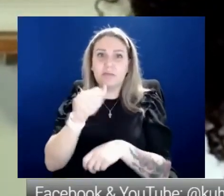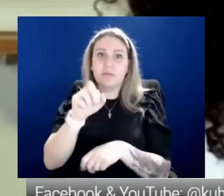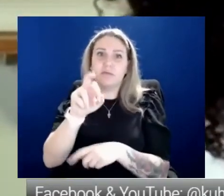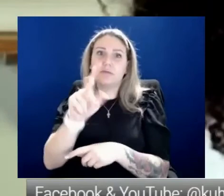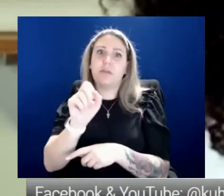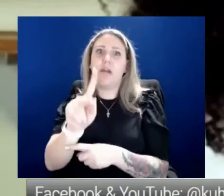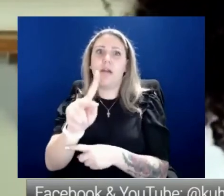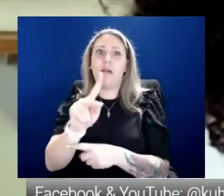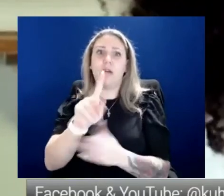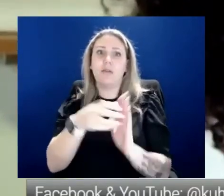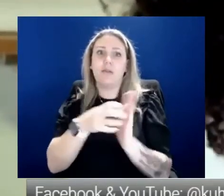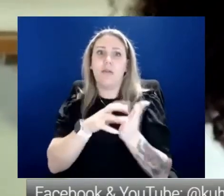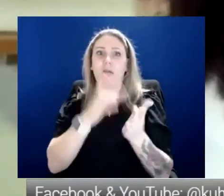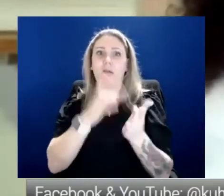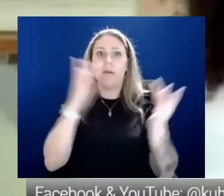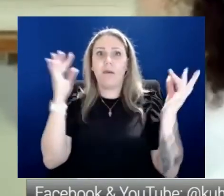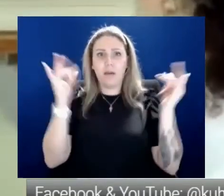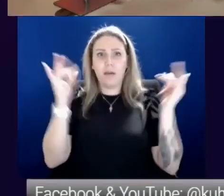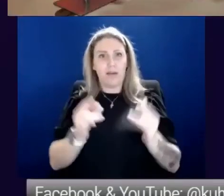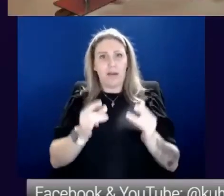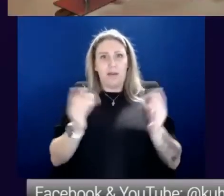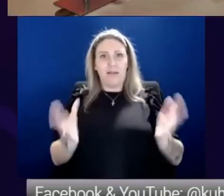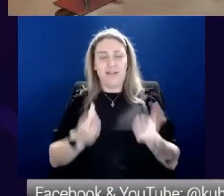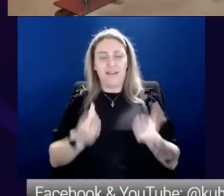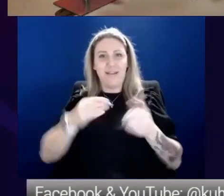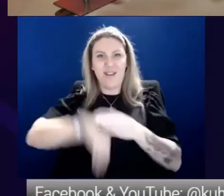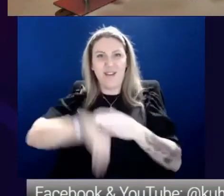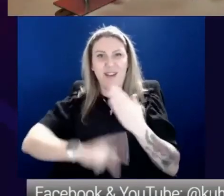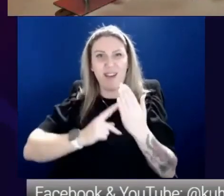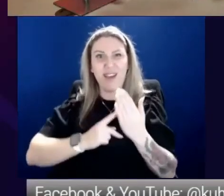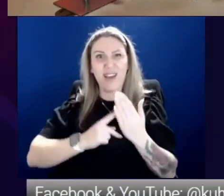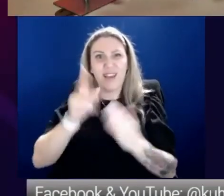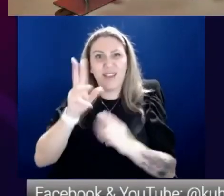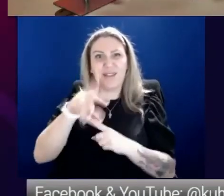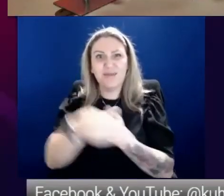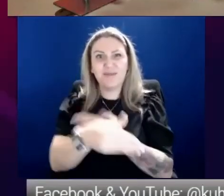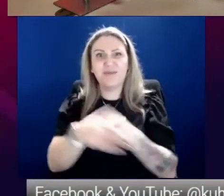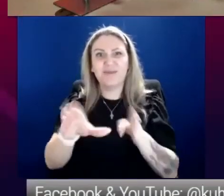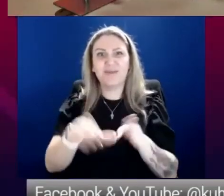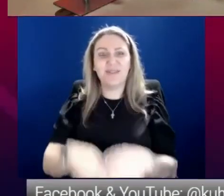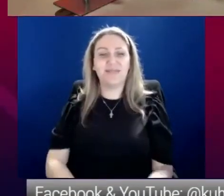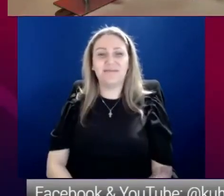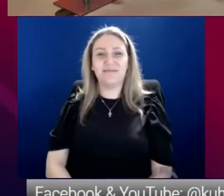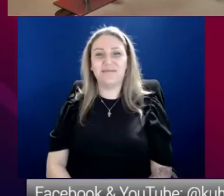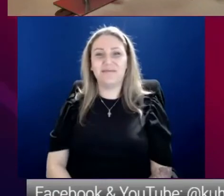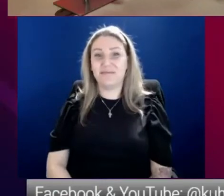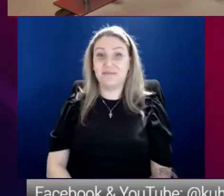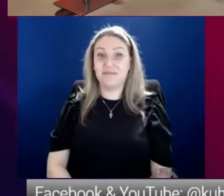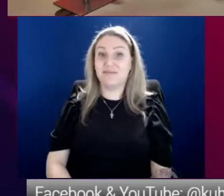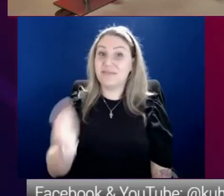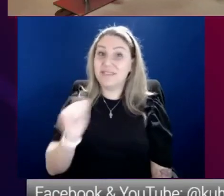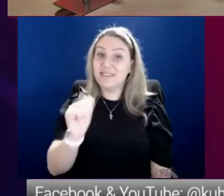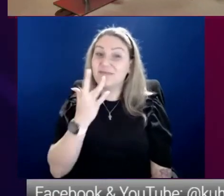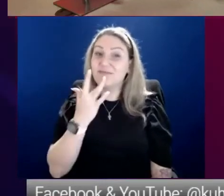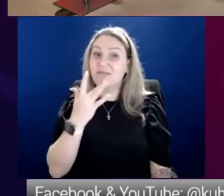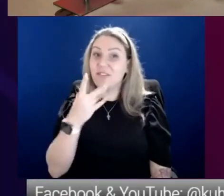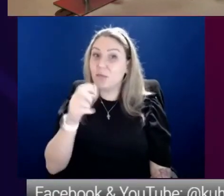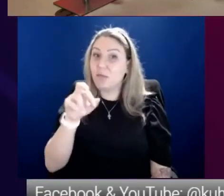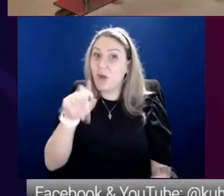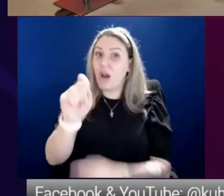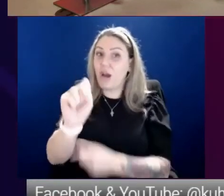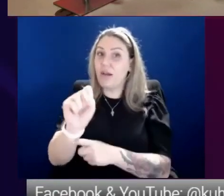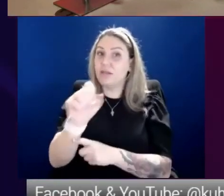have had you in studio. Yes. That was a mistake on my part. Do you have any favorite parks out here that you love to hit up with your